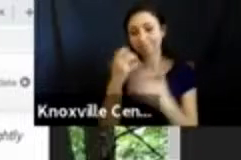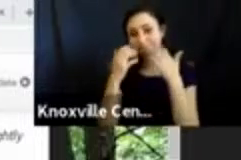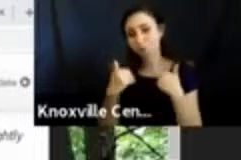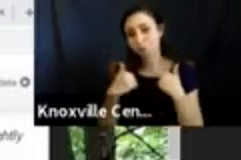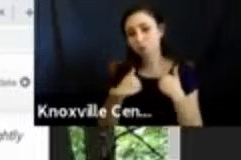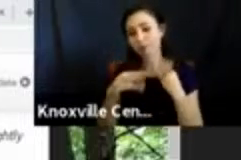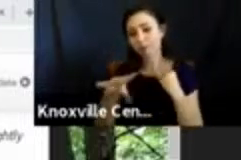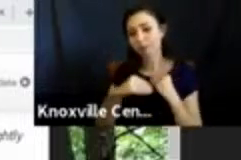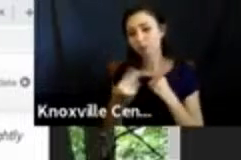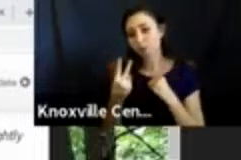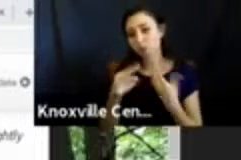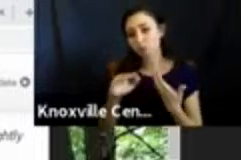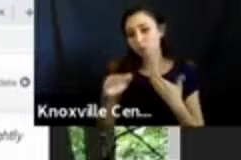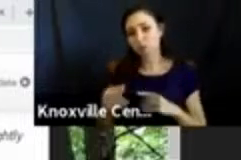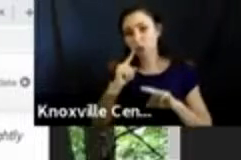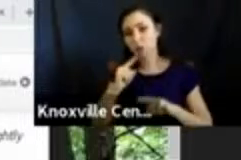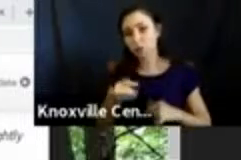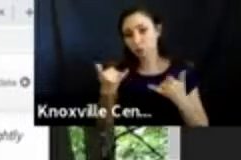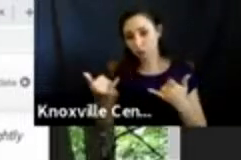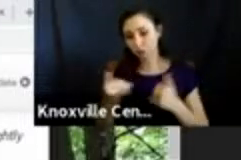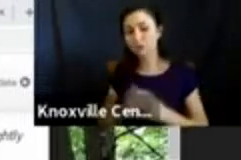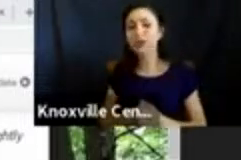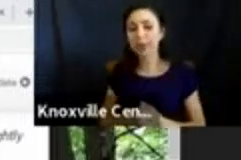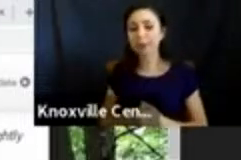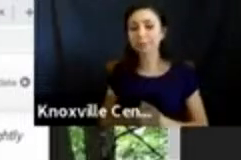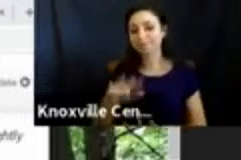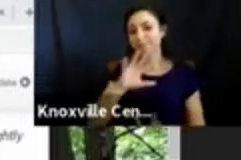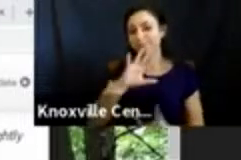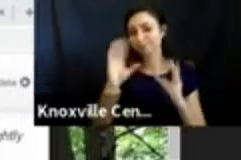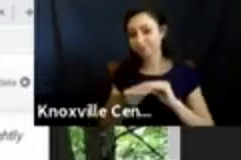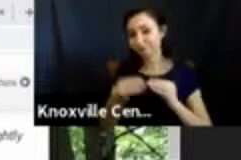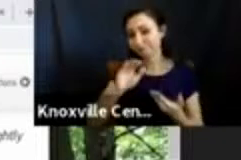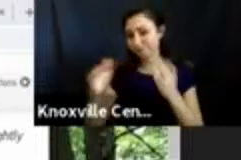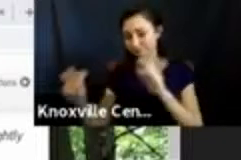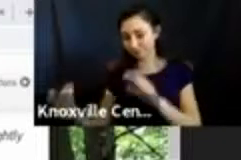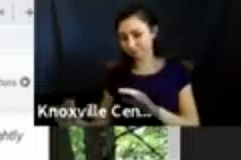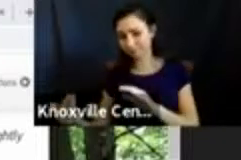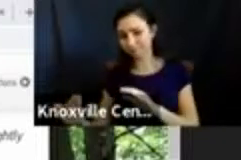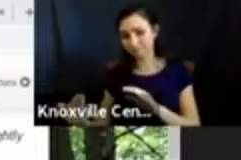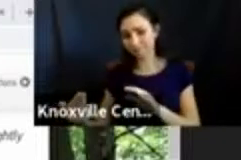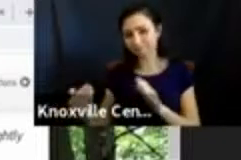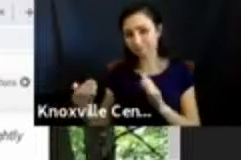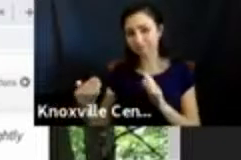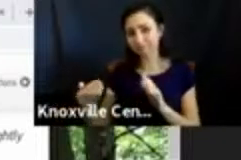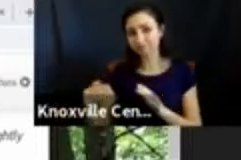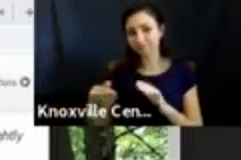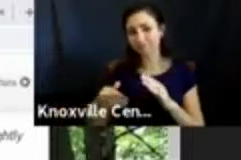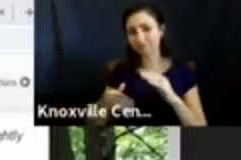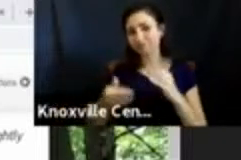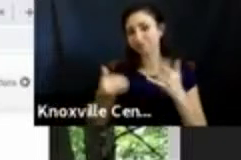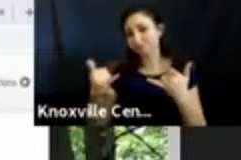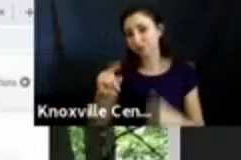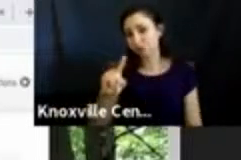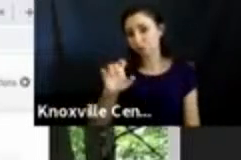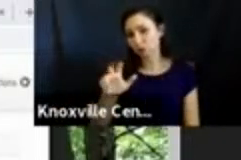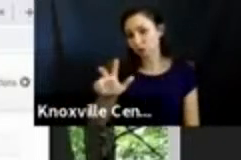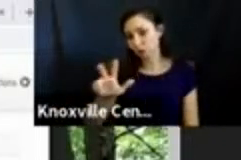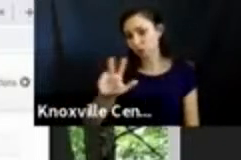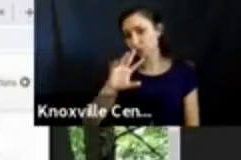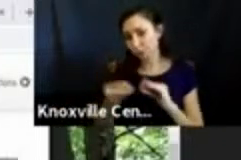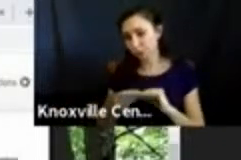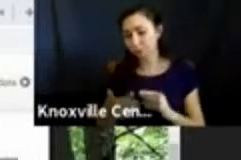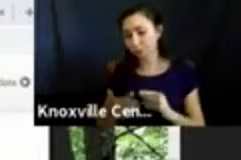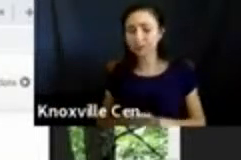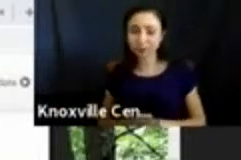additional deaths to report today, giving our total deaths, moving our total deaths up to 103. So move on to